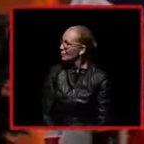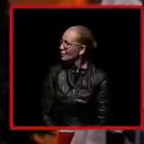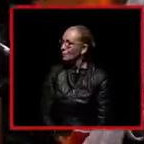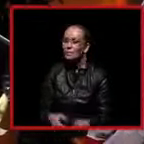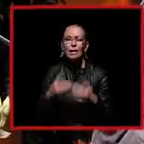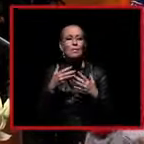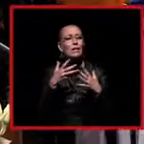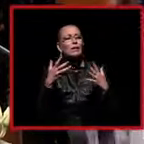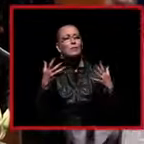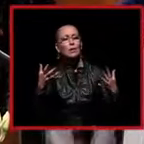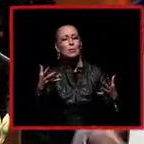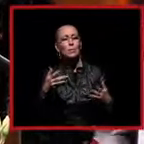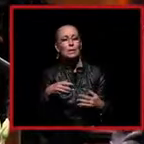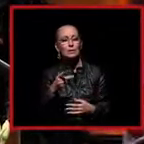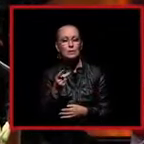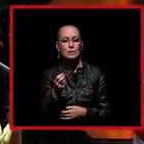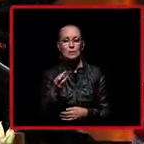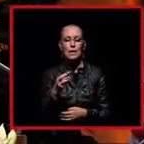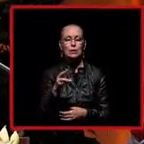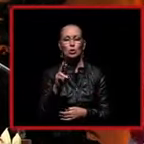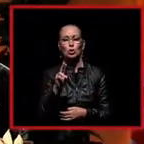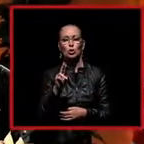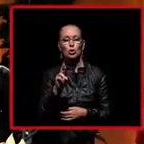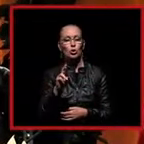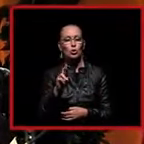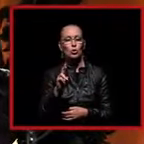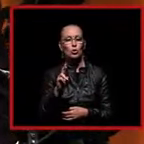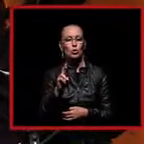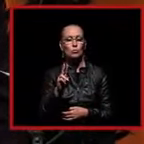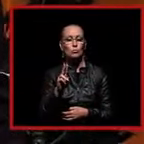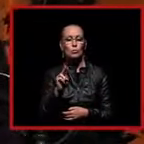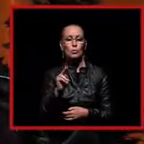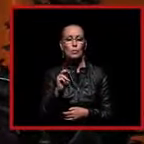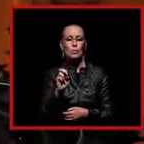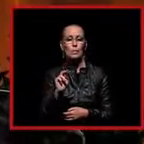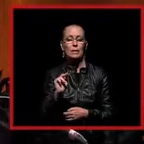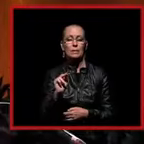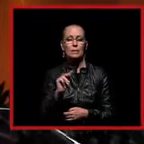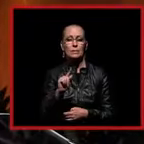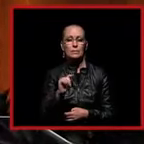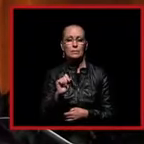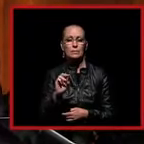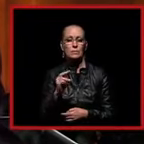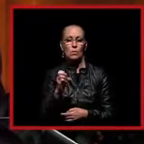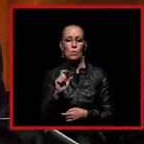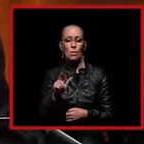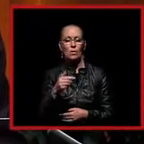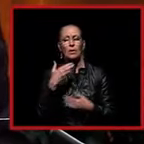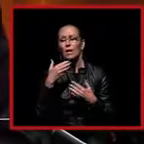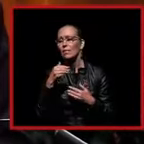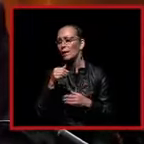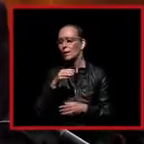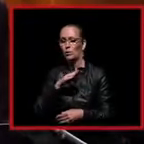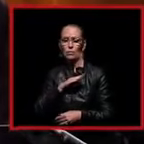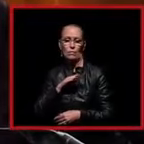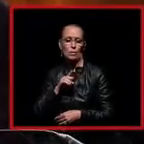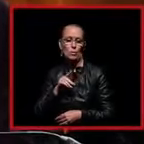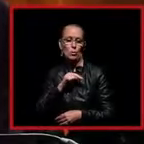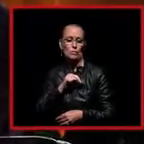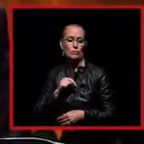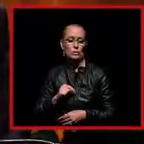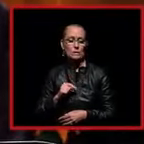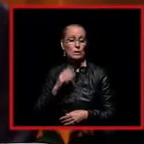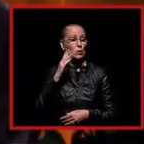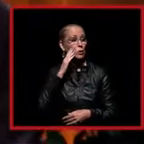Thank you very much, Dr. Rubenthal. Thank you, Board of Trustees. You know, at age